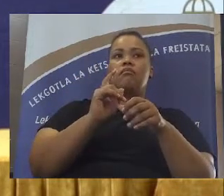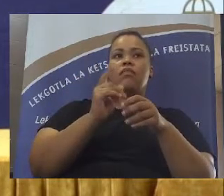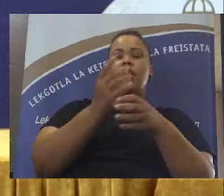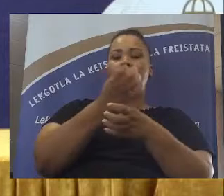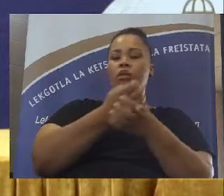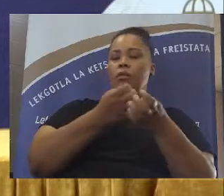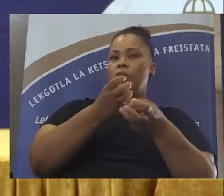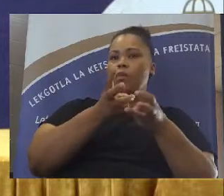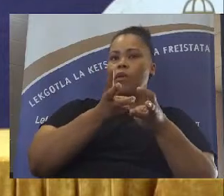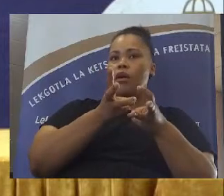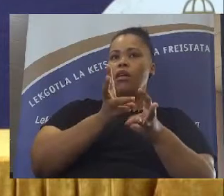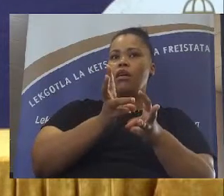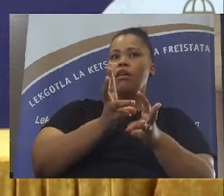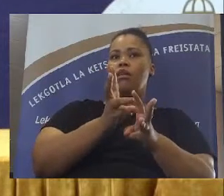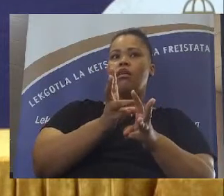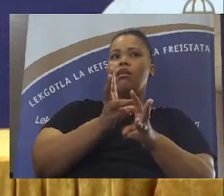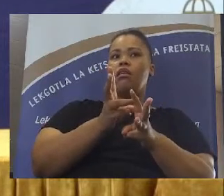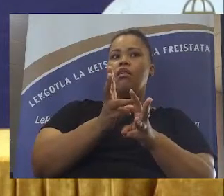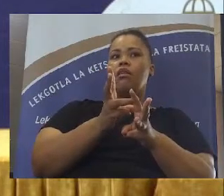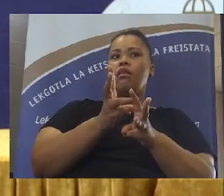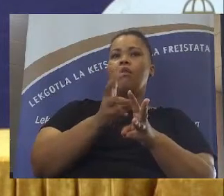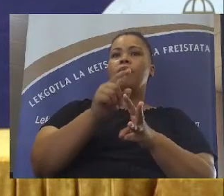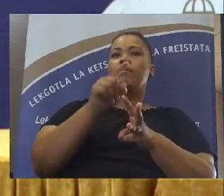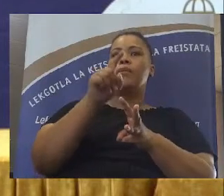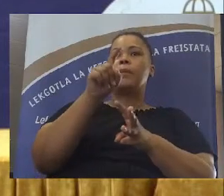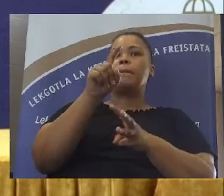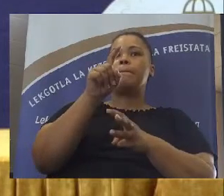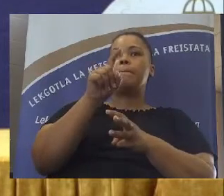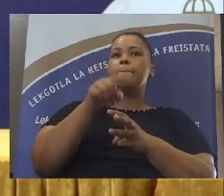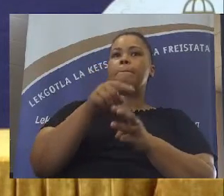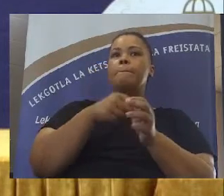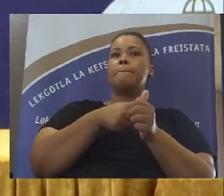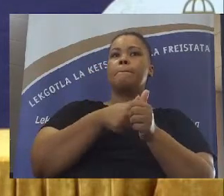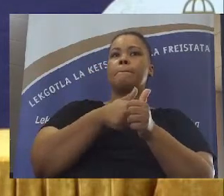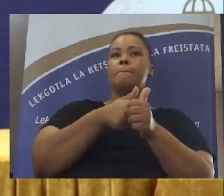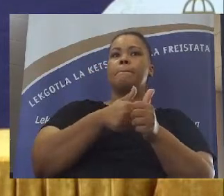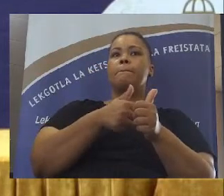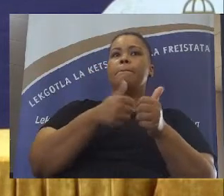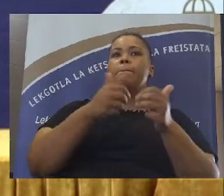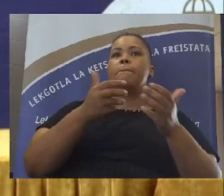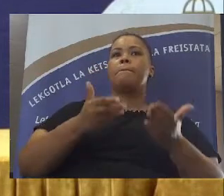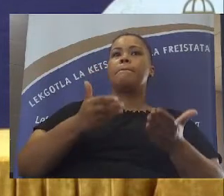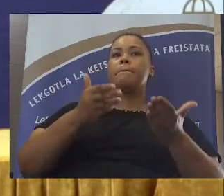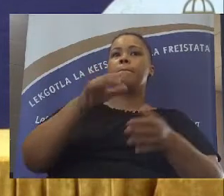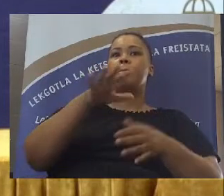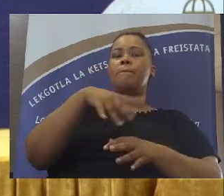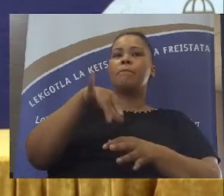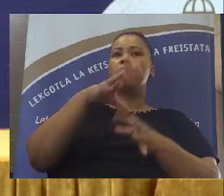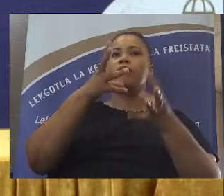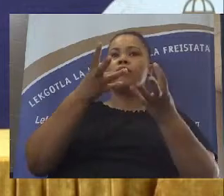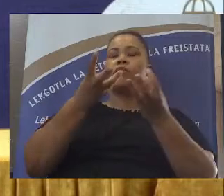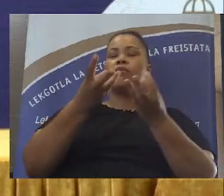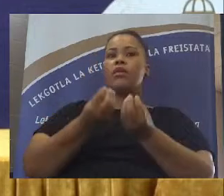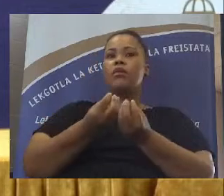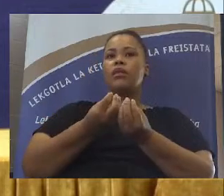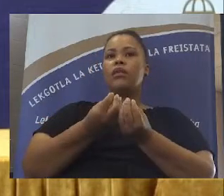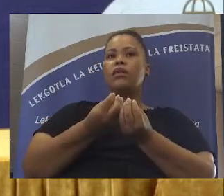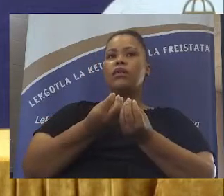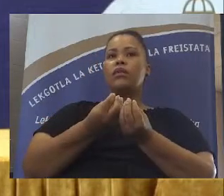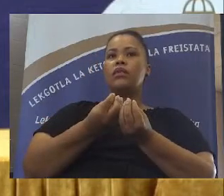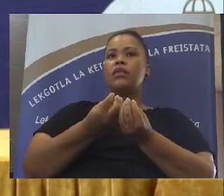by reference to what is equitable in all circumstances, with due regard to